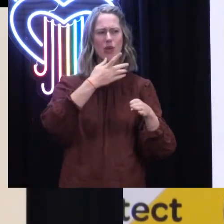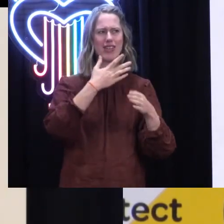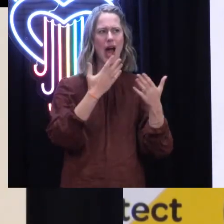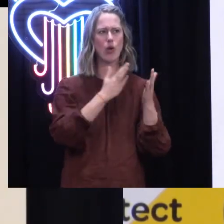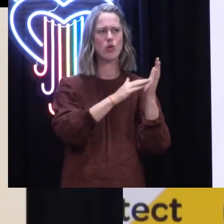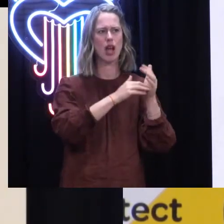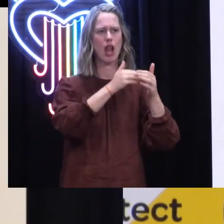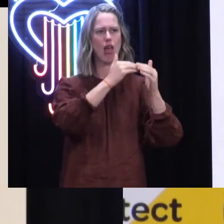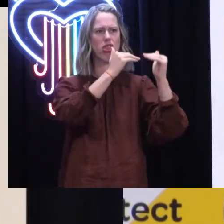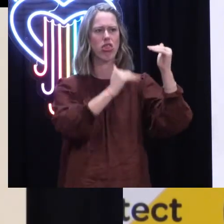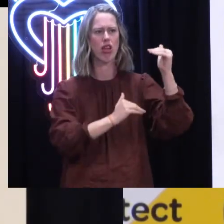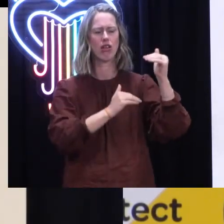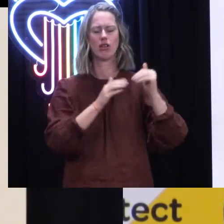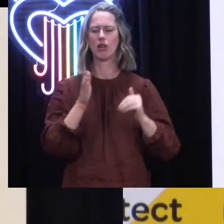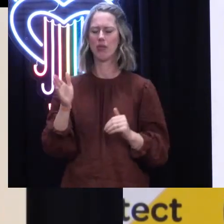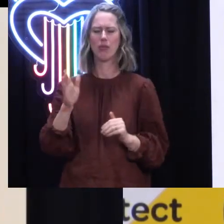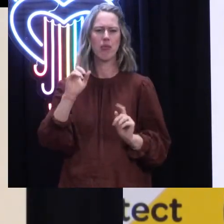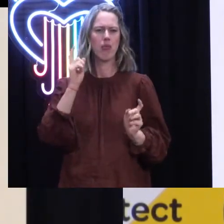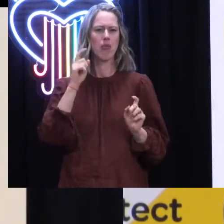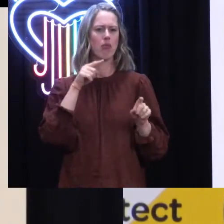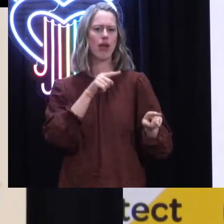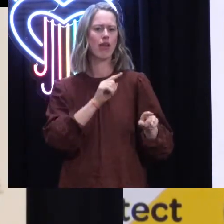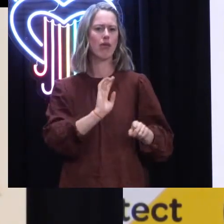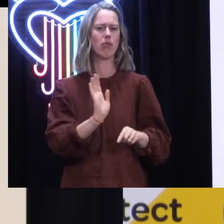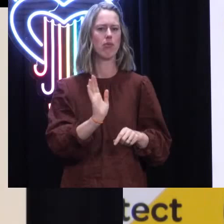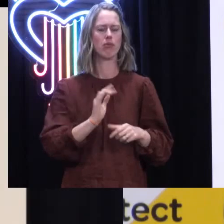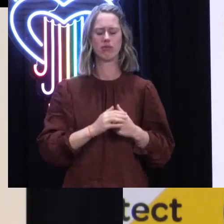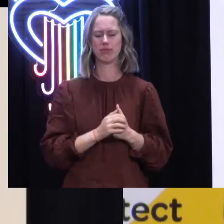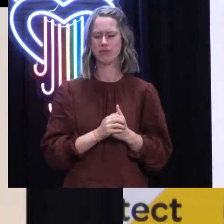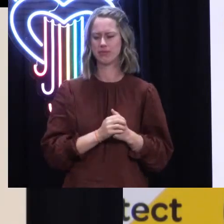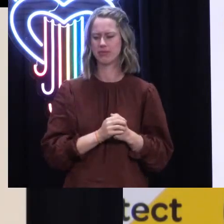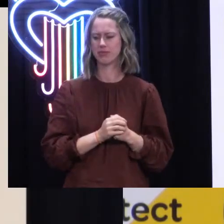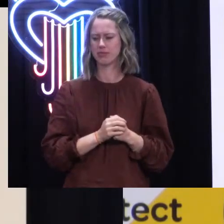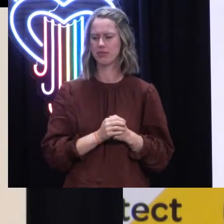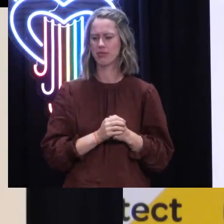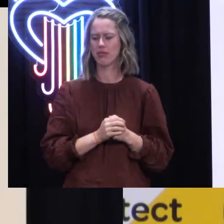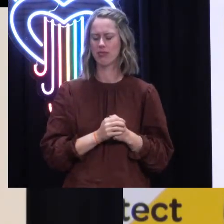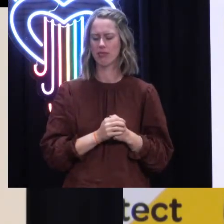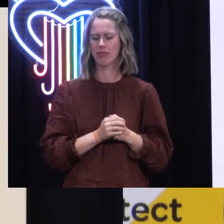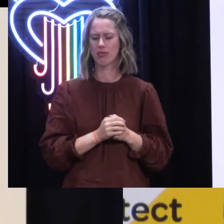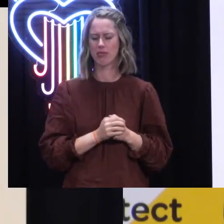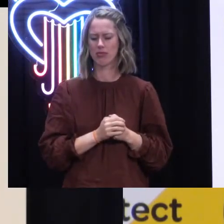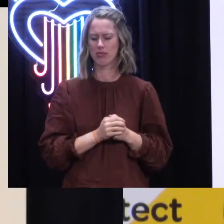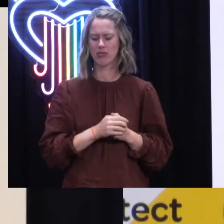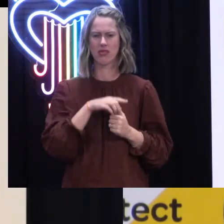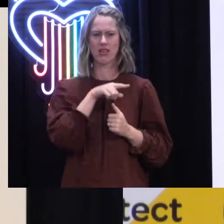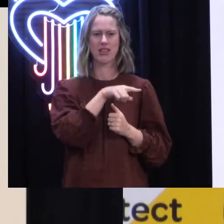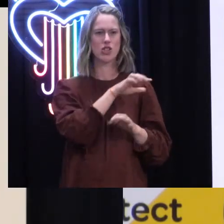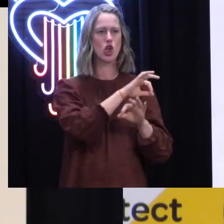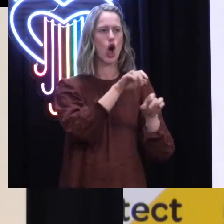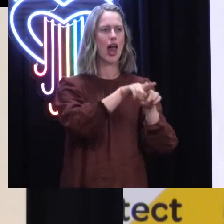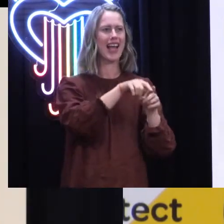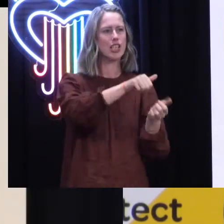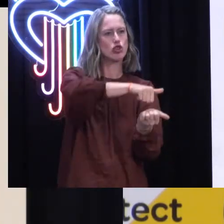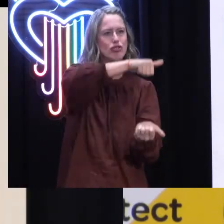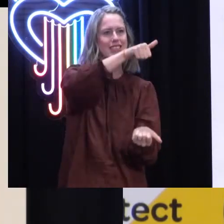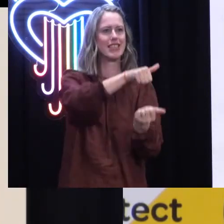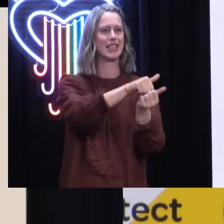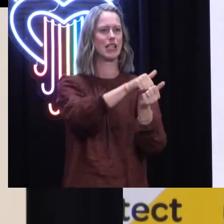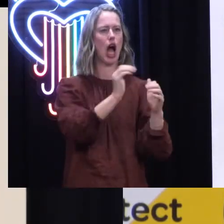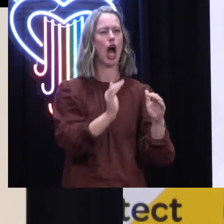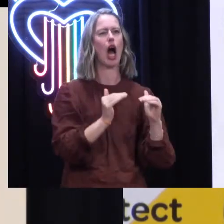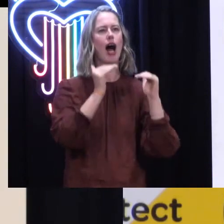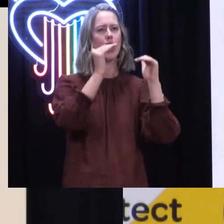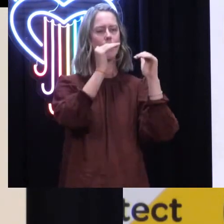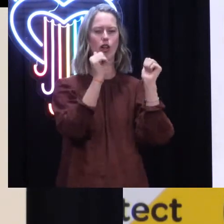is involved? No, I'm not. No, I'm not. I'm not concerned by that. And of course, it doesn't change. This is not a treaty-level arrangement. It